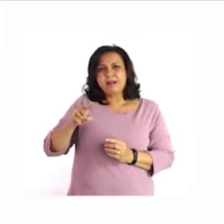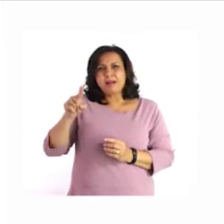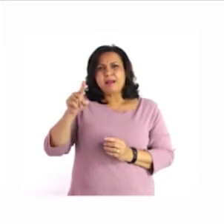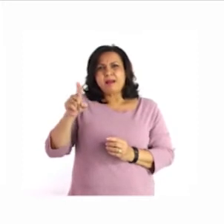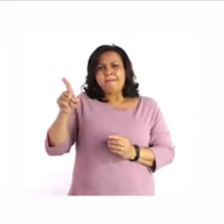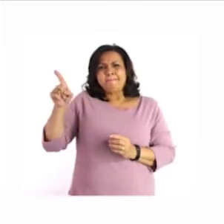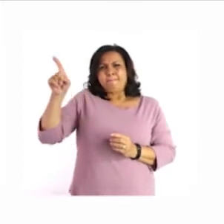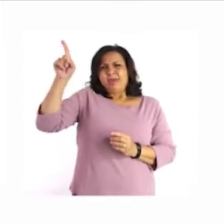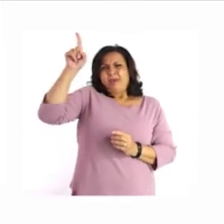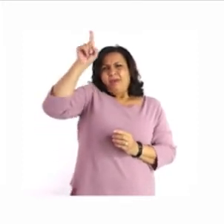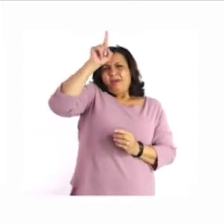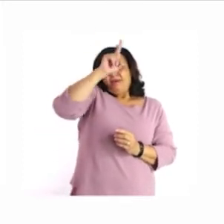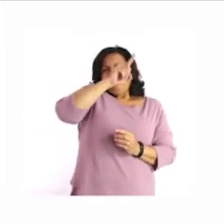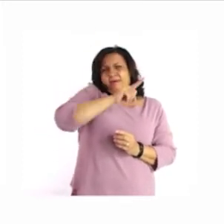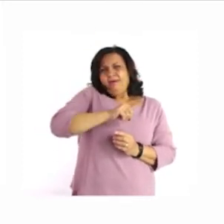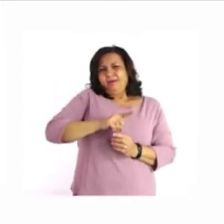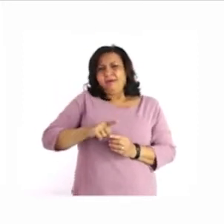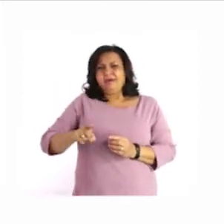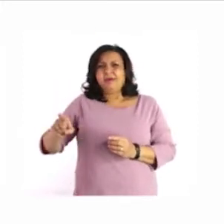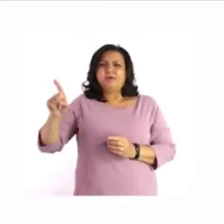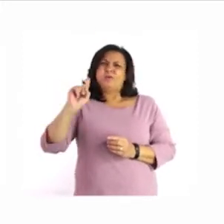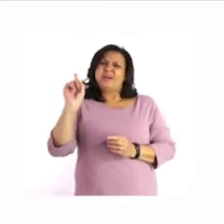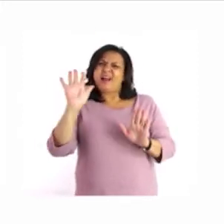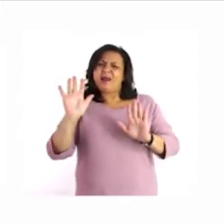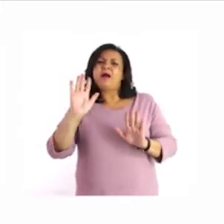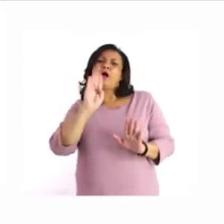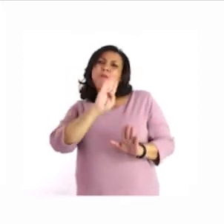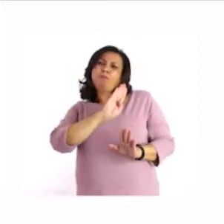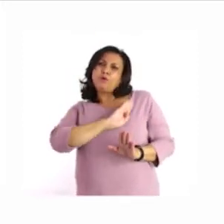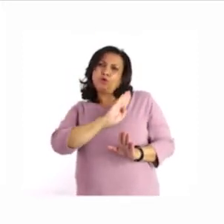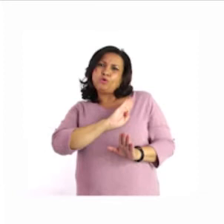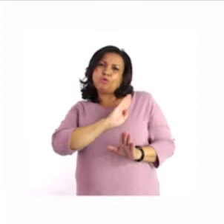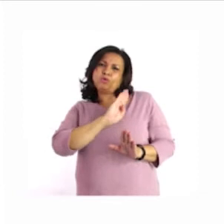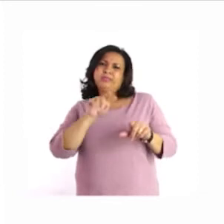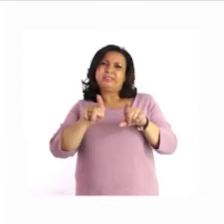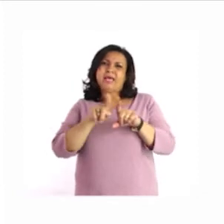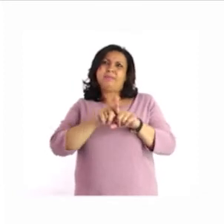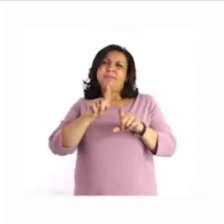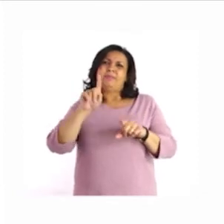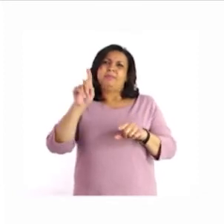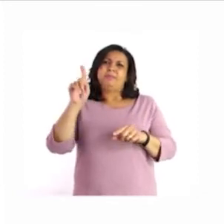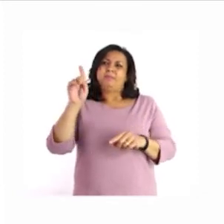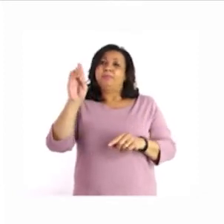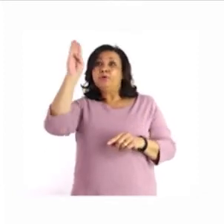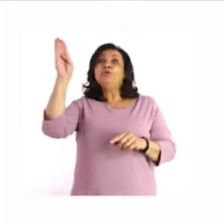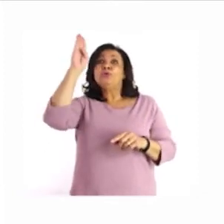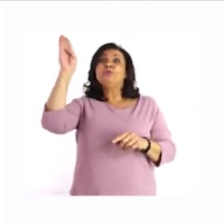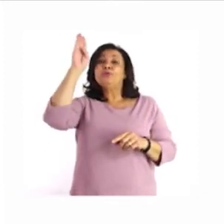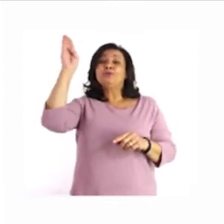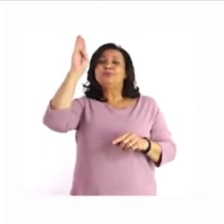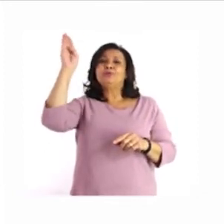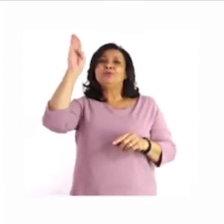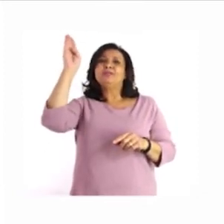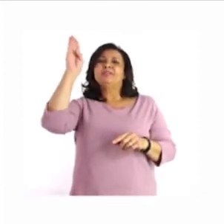circle in there. The biggest circle would be blue. Blue like the sky, or just blue like the